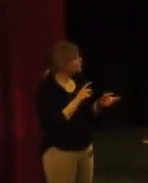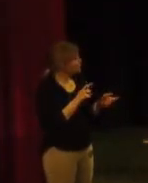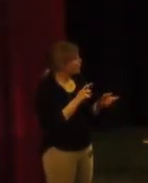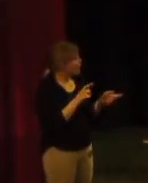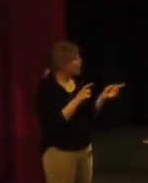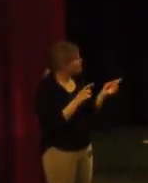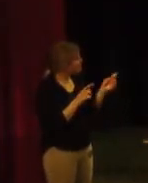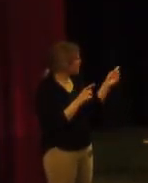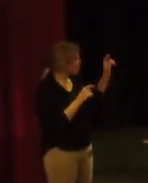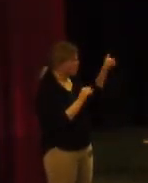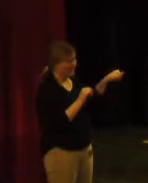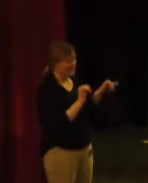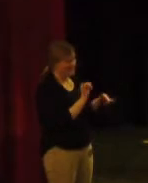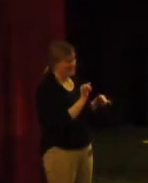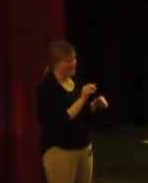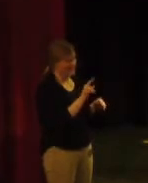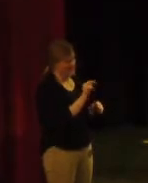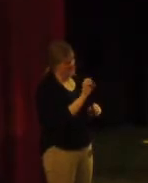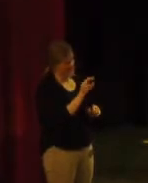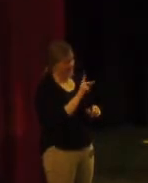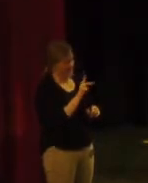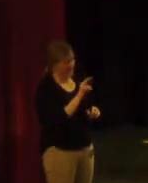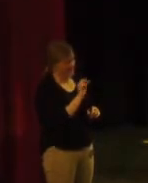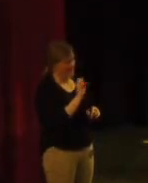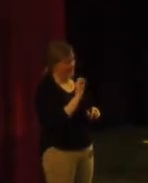Patrol. It turns out that